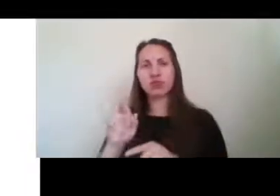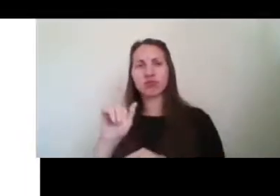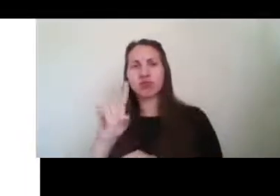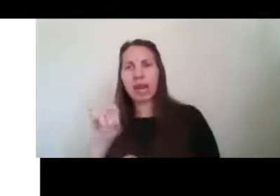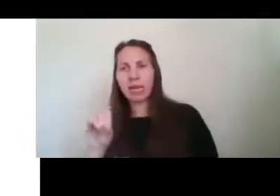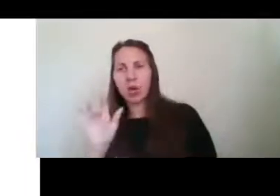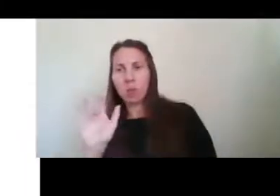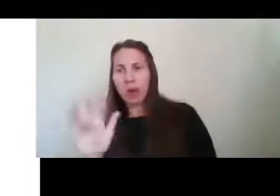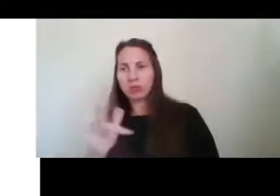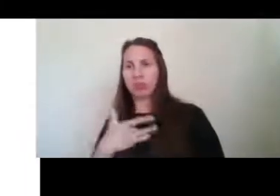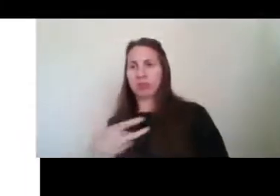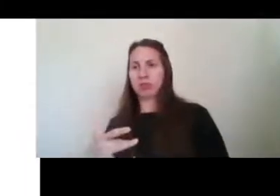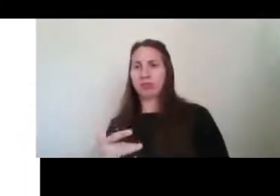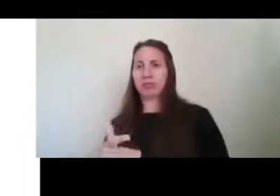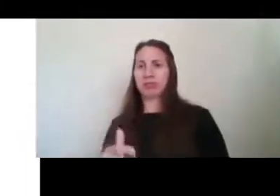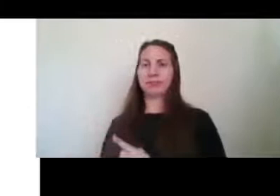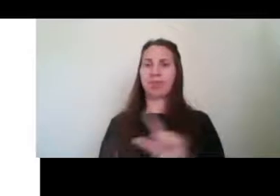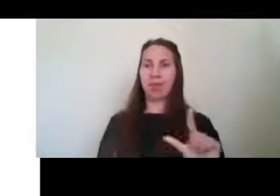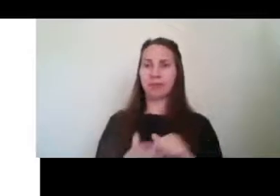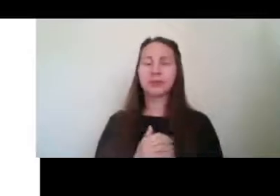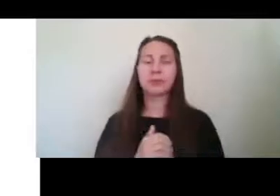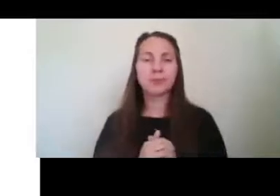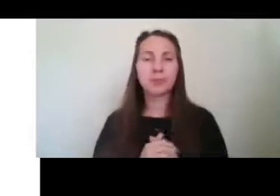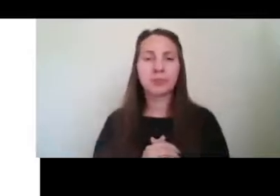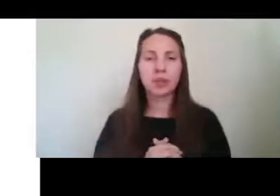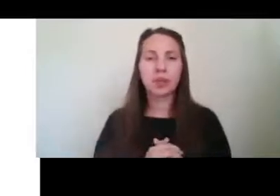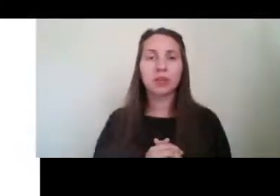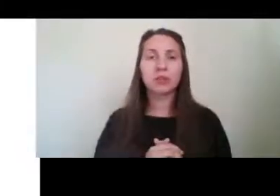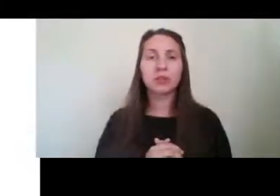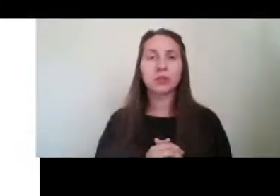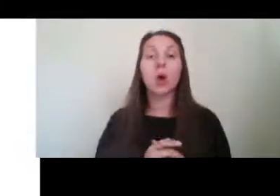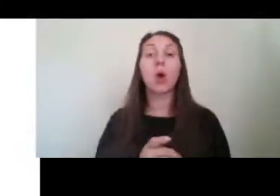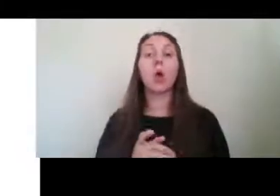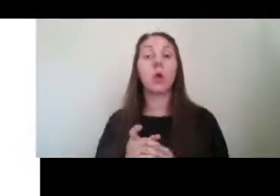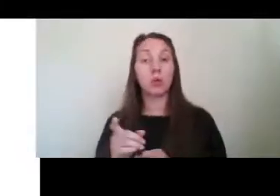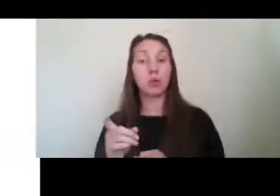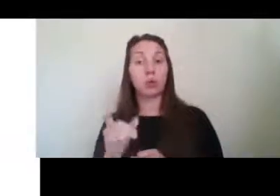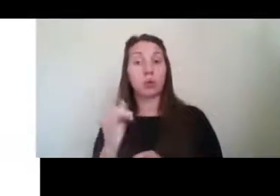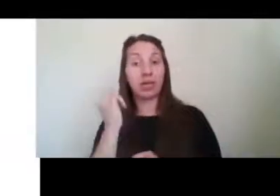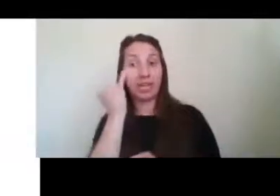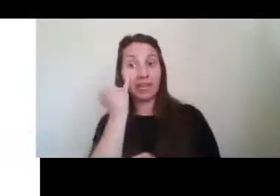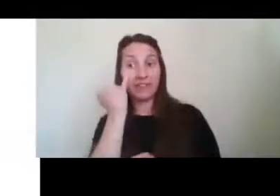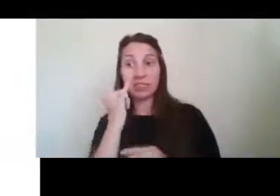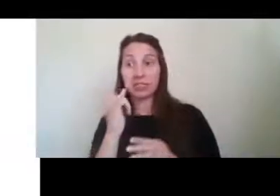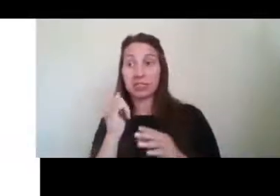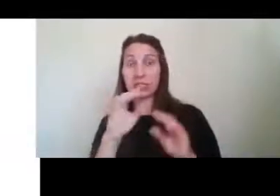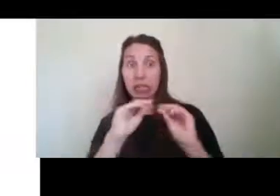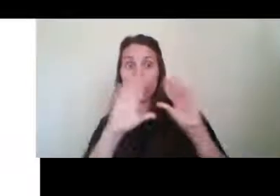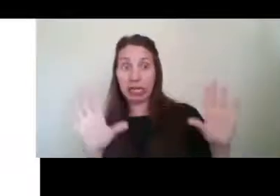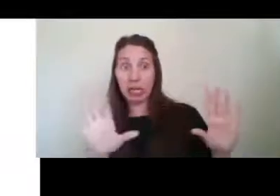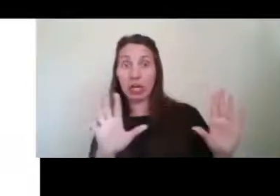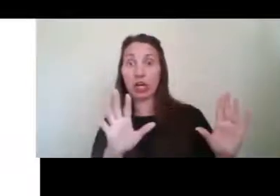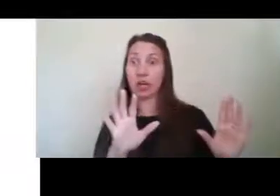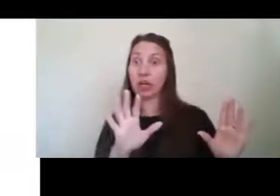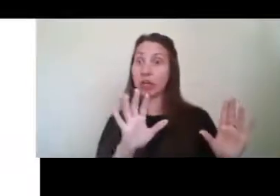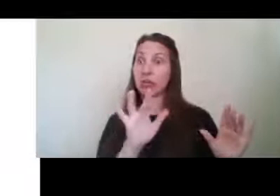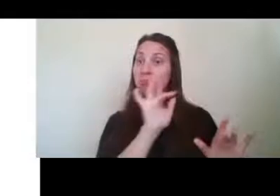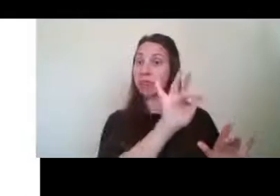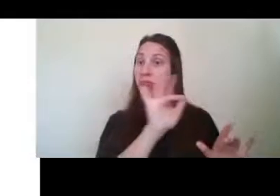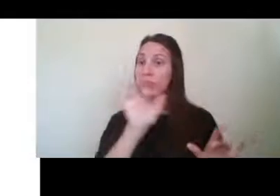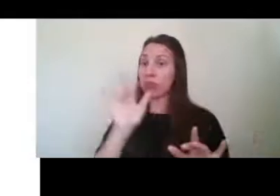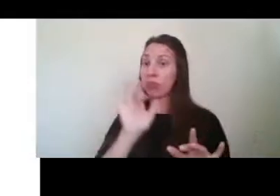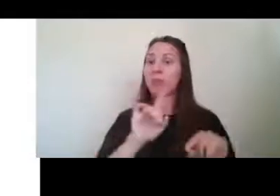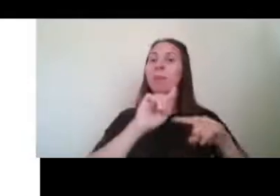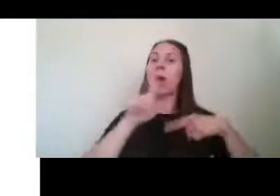Sighted users will be able to visibly and visually associate a text label with its corresponding form control. However, when you're coding, you want to